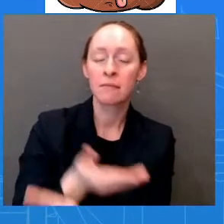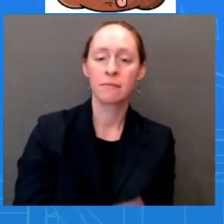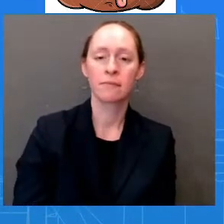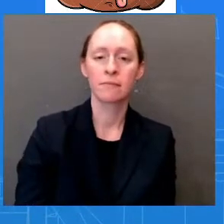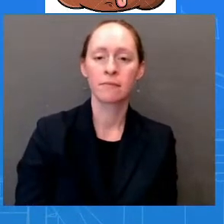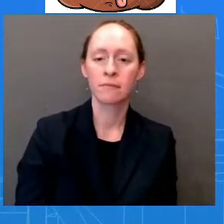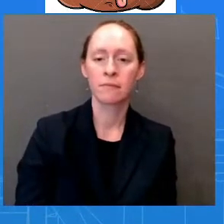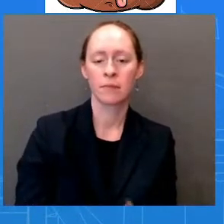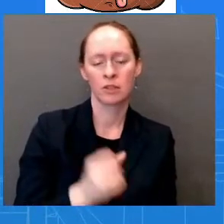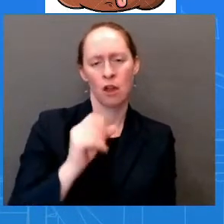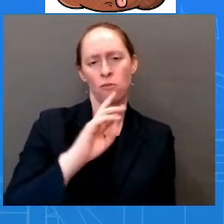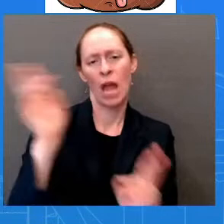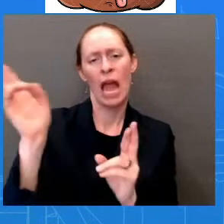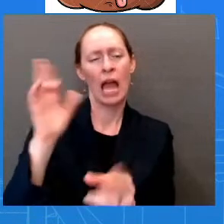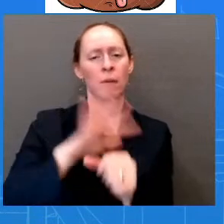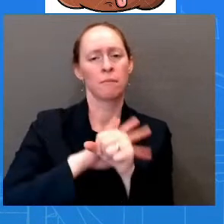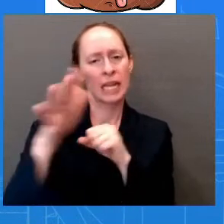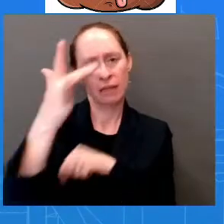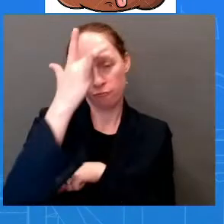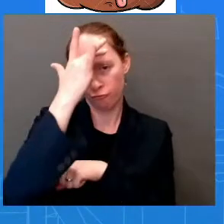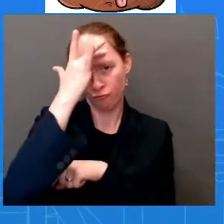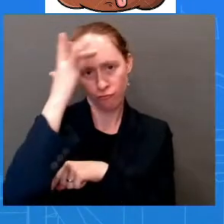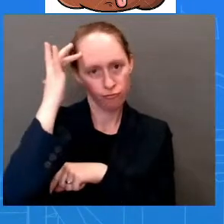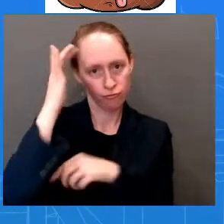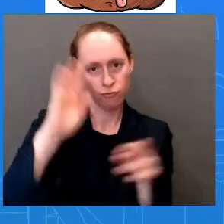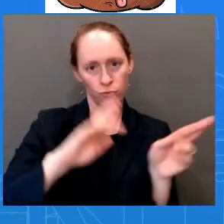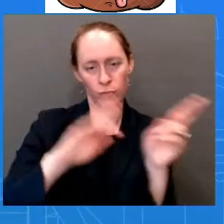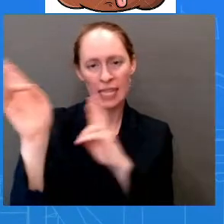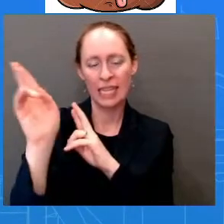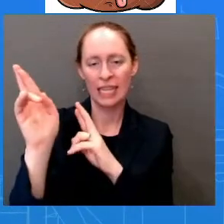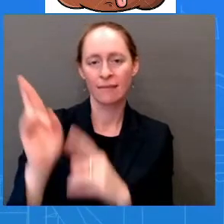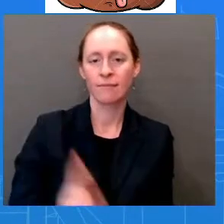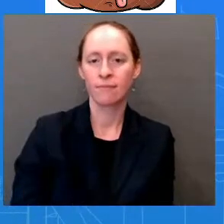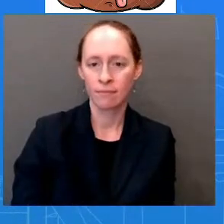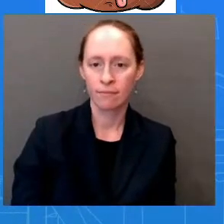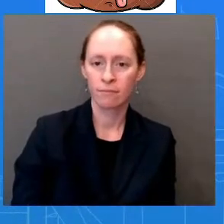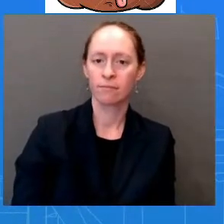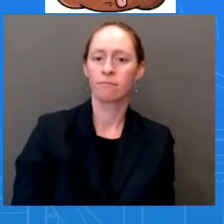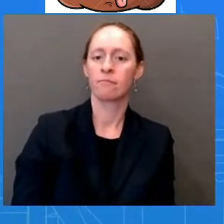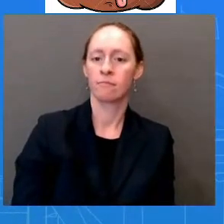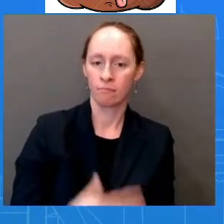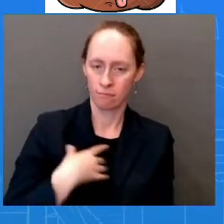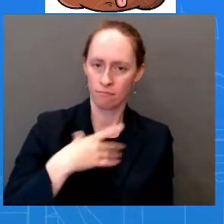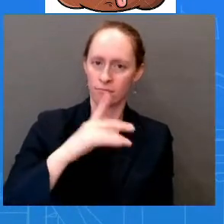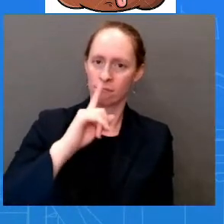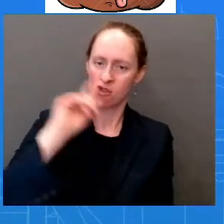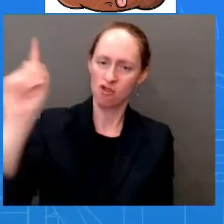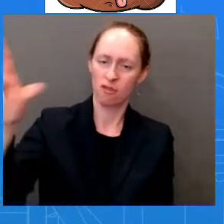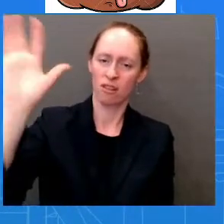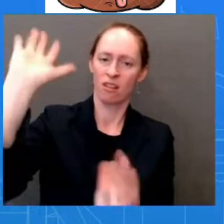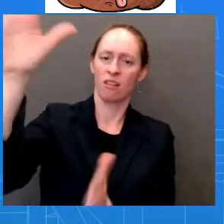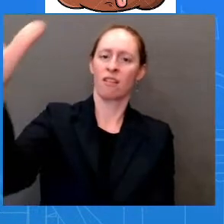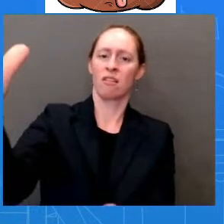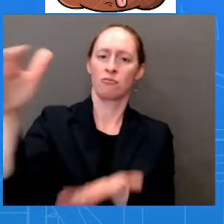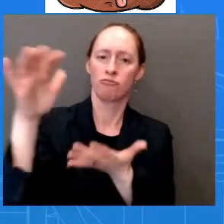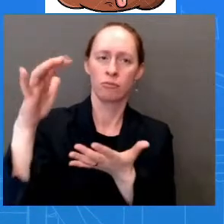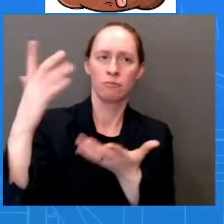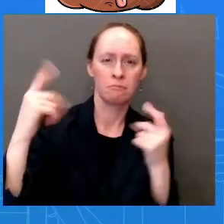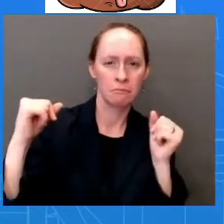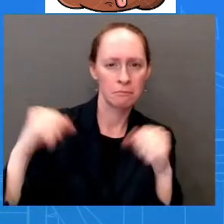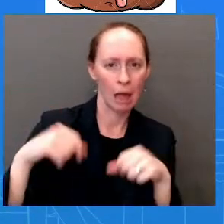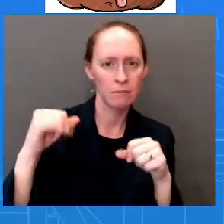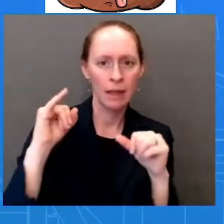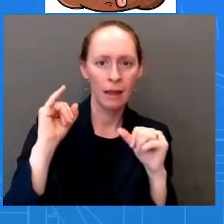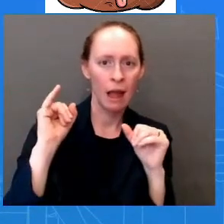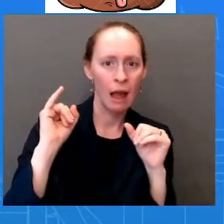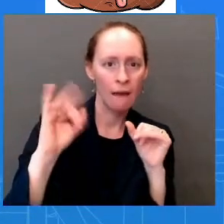these purchases thinking across all of the ways in which Americans will need vaccines and have made decisions to make sure there are plenty of vaccines available